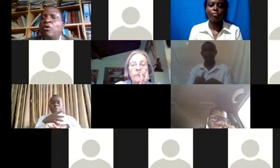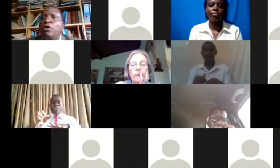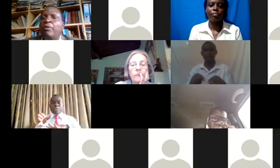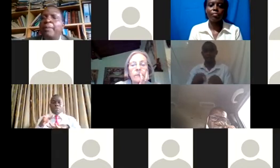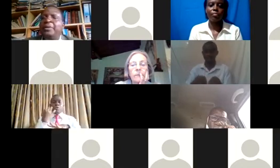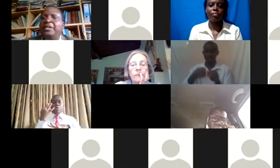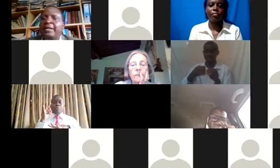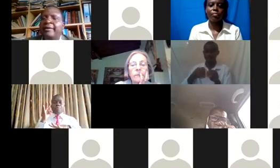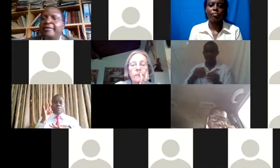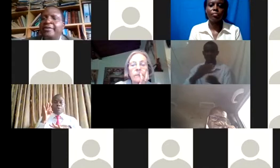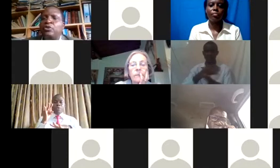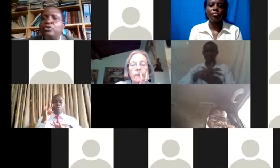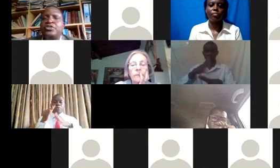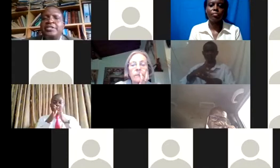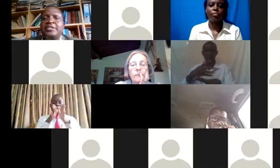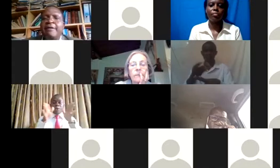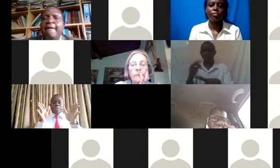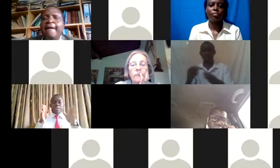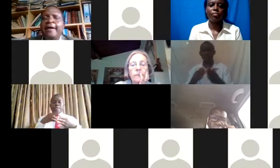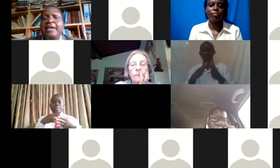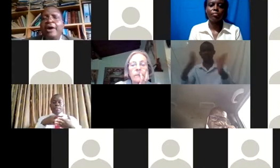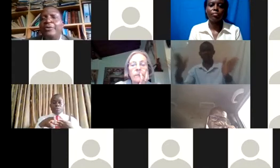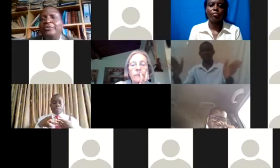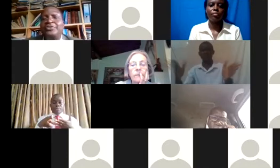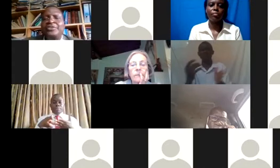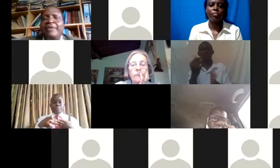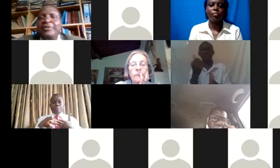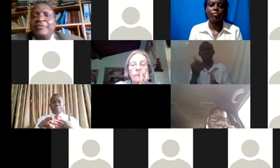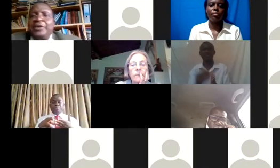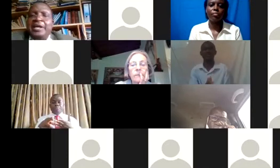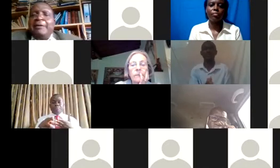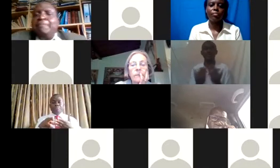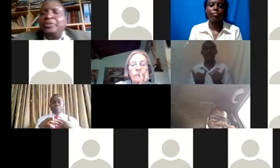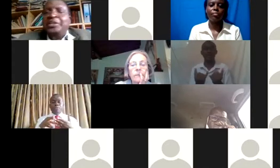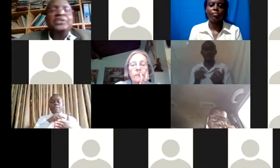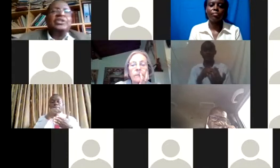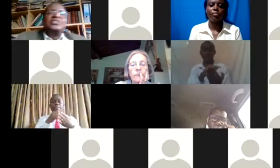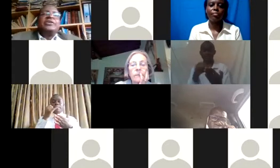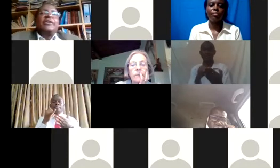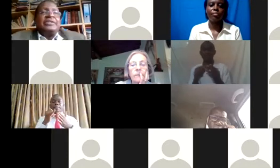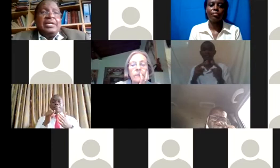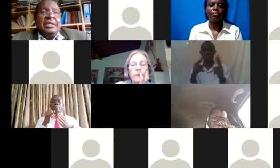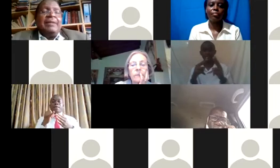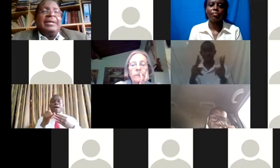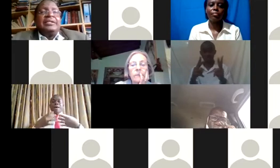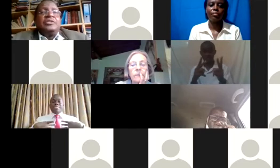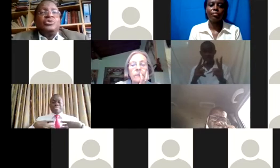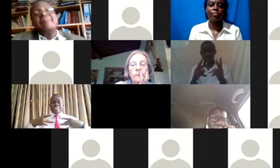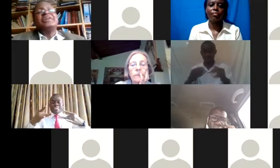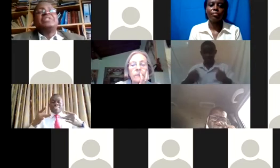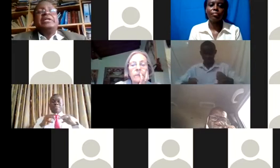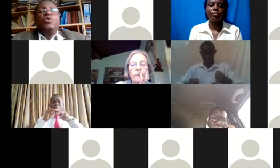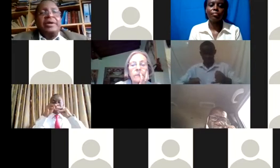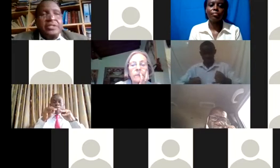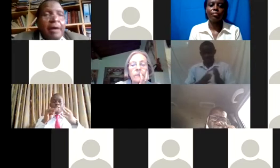of public resources. Now, this is a very, very interesting criteria, but to